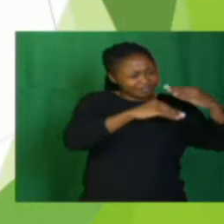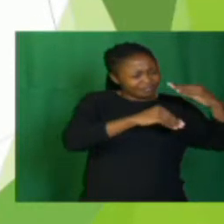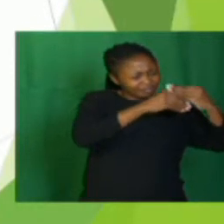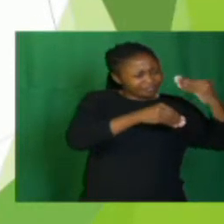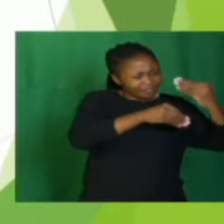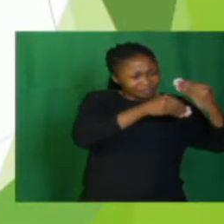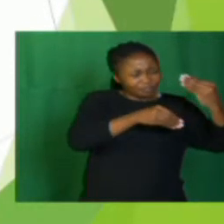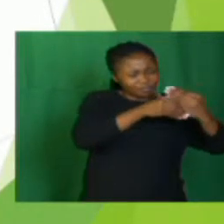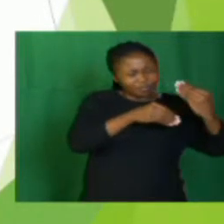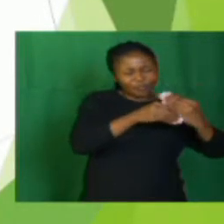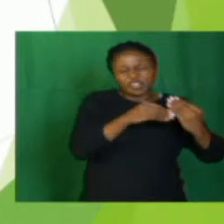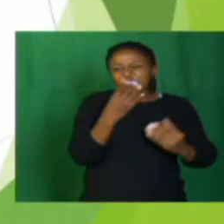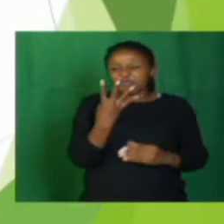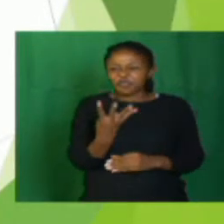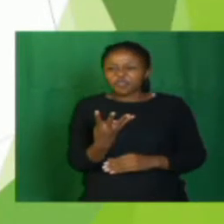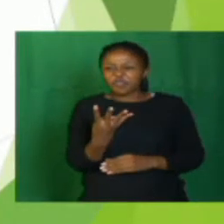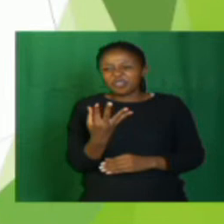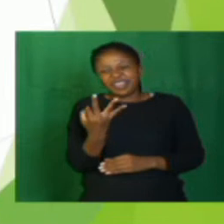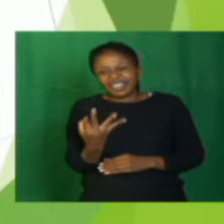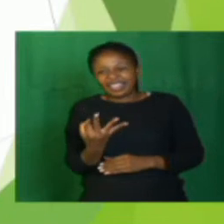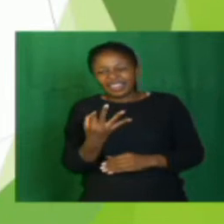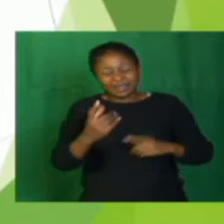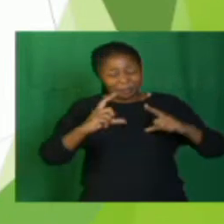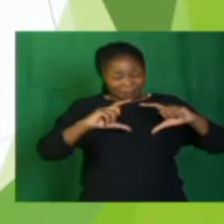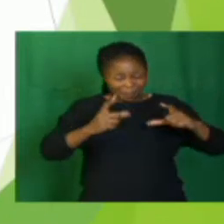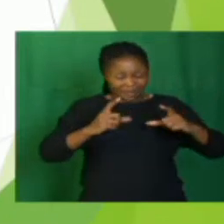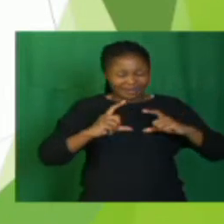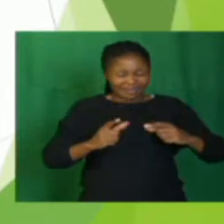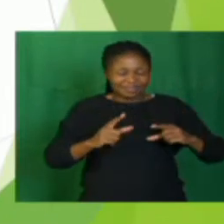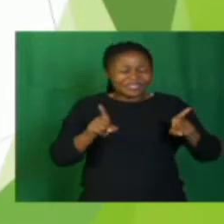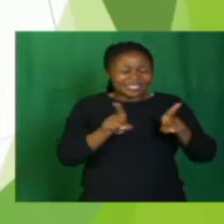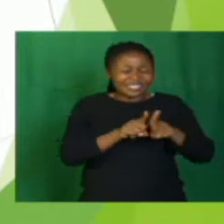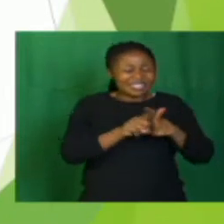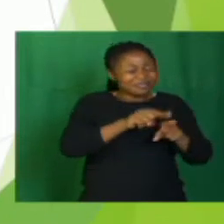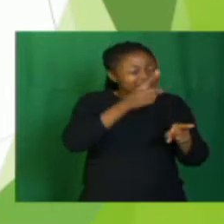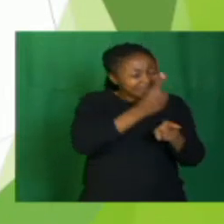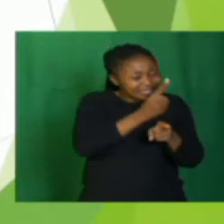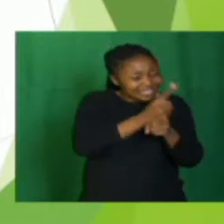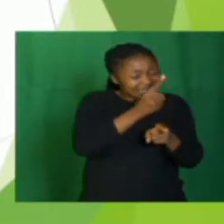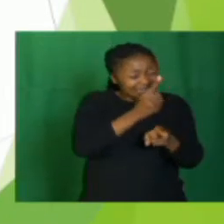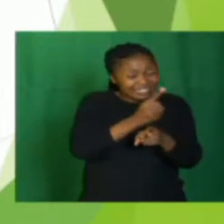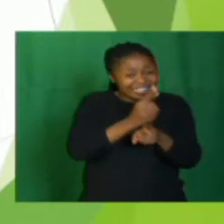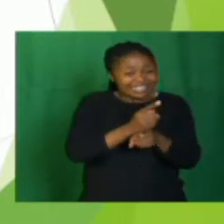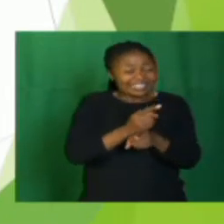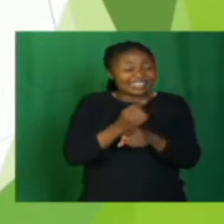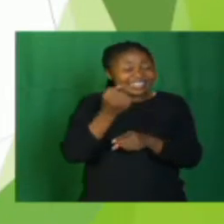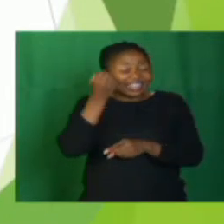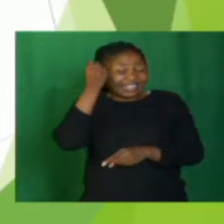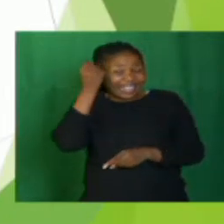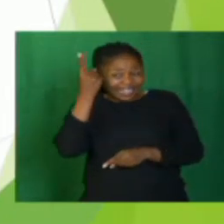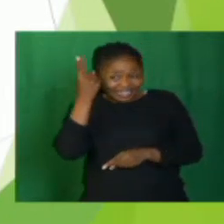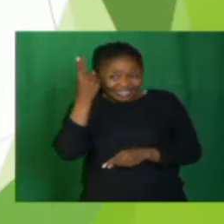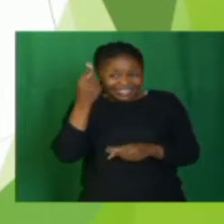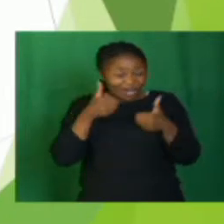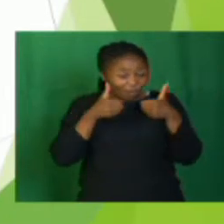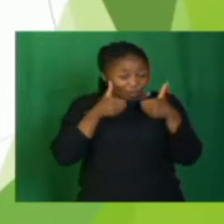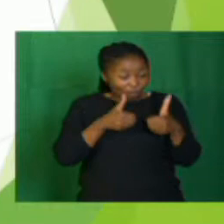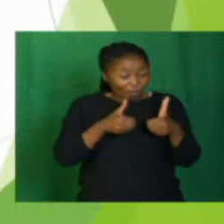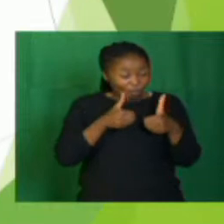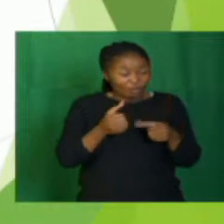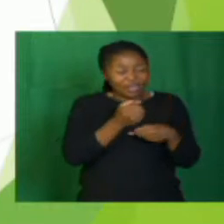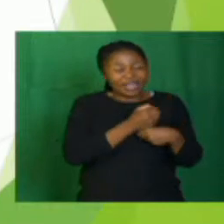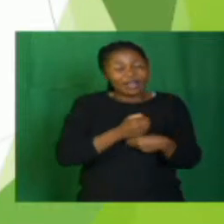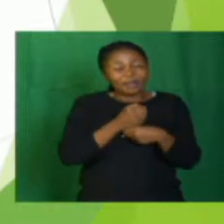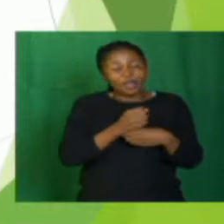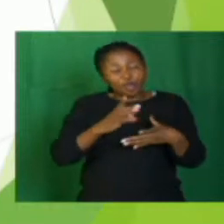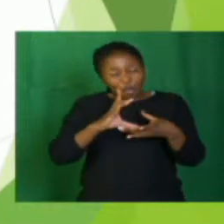are still in discussing in the same idea, in the same line. When I mean